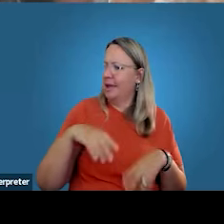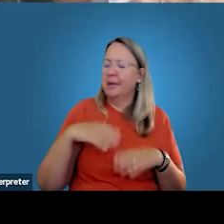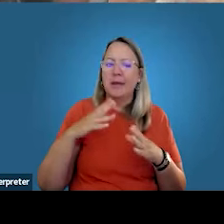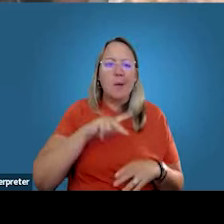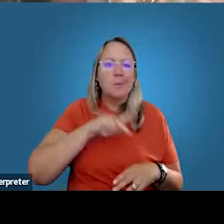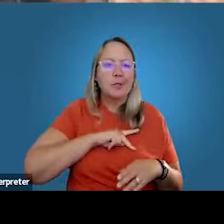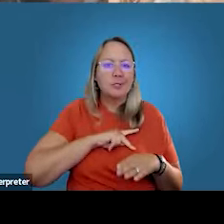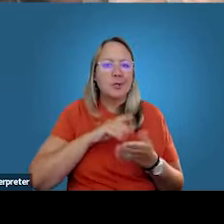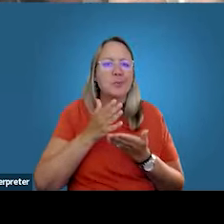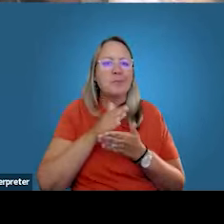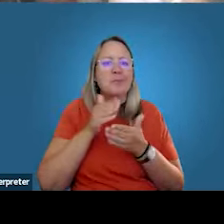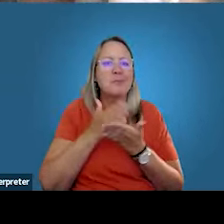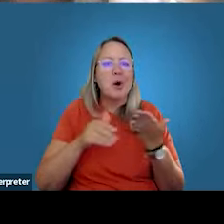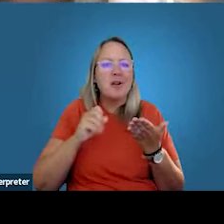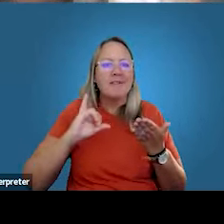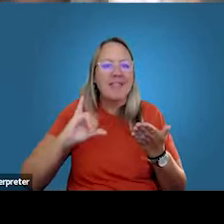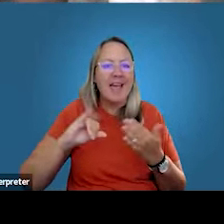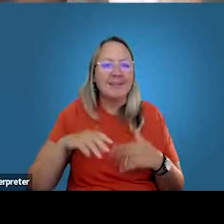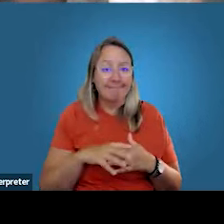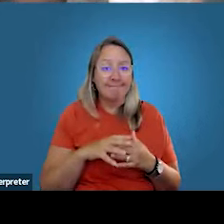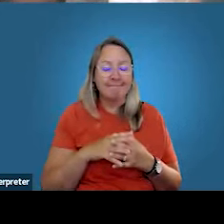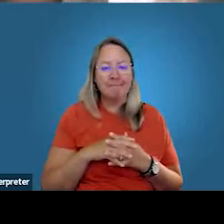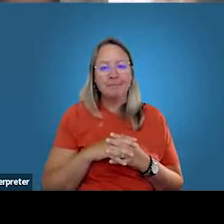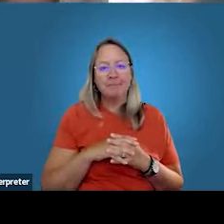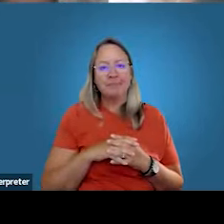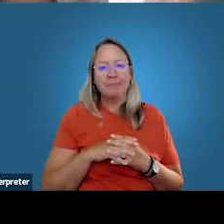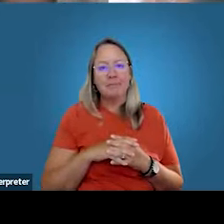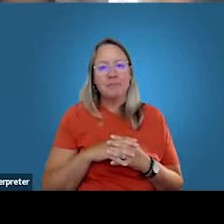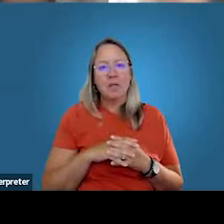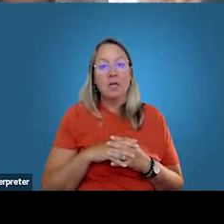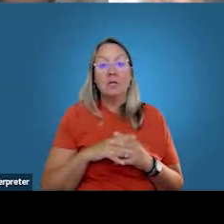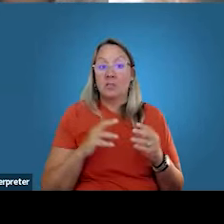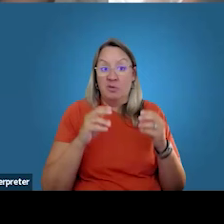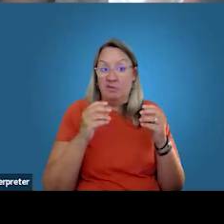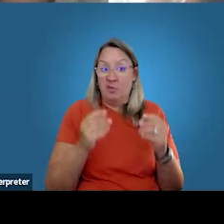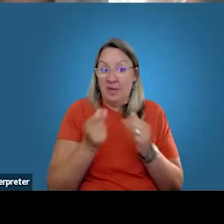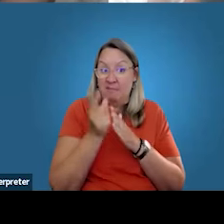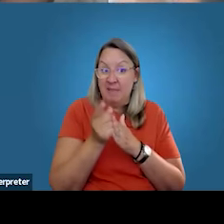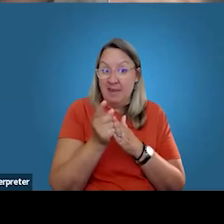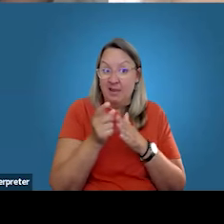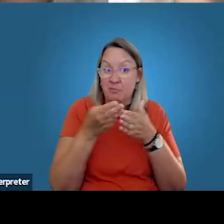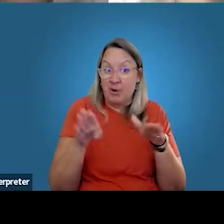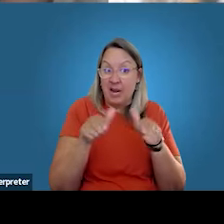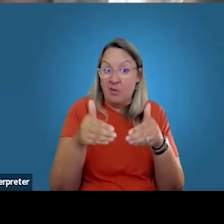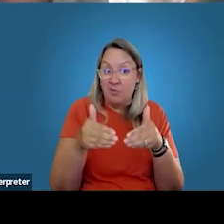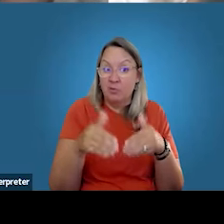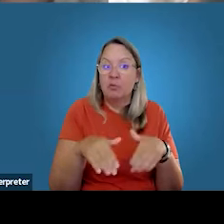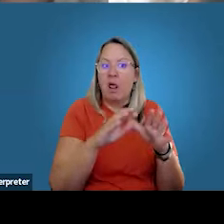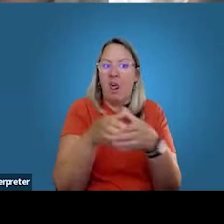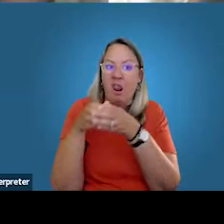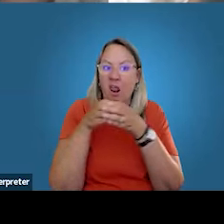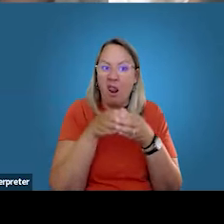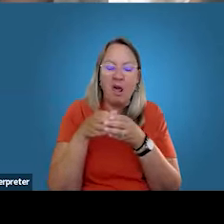personal layer of the story is there that they can relate to. So we're literally going to do this for a quick minute each because we've got a lot to get through